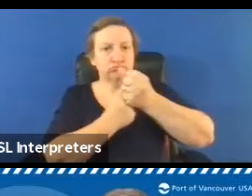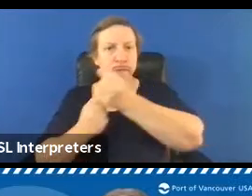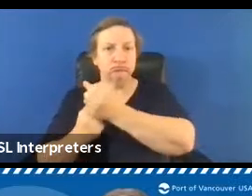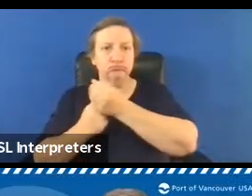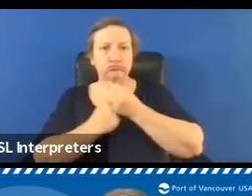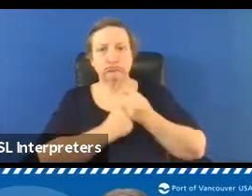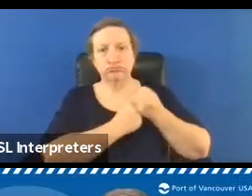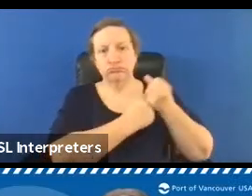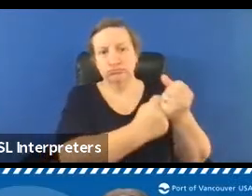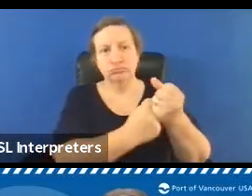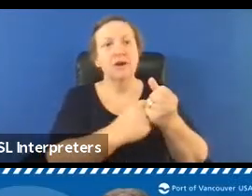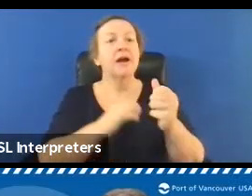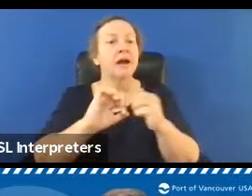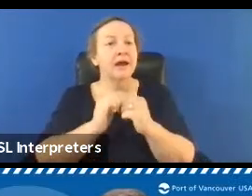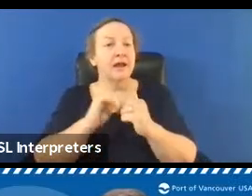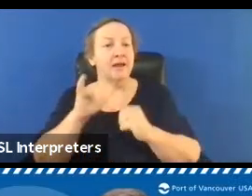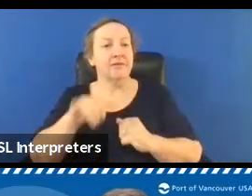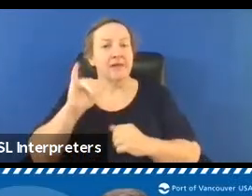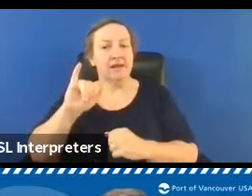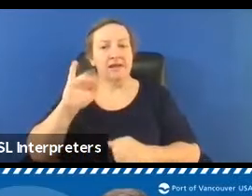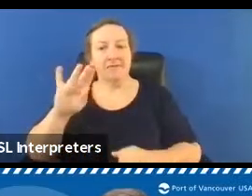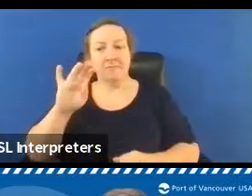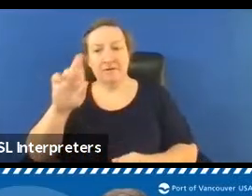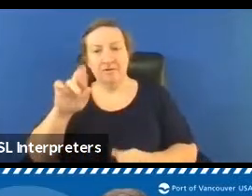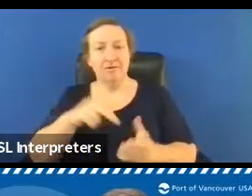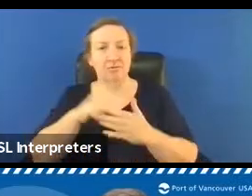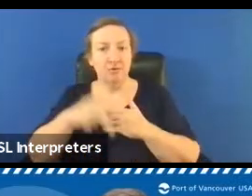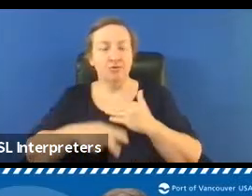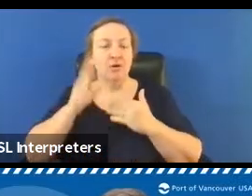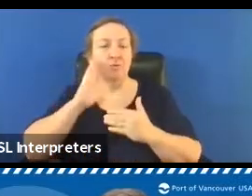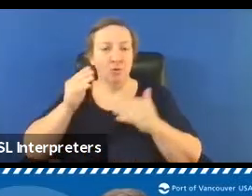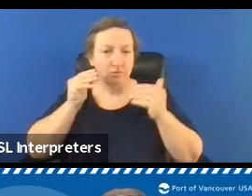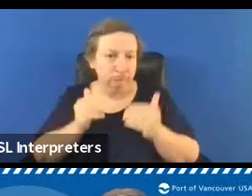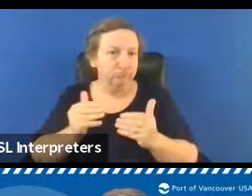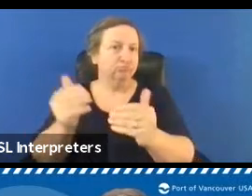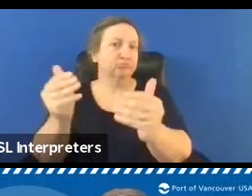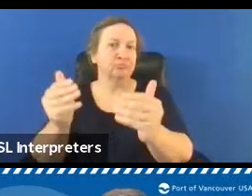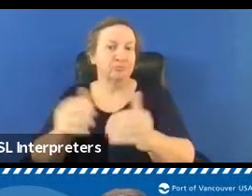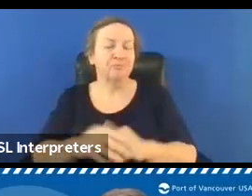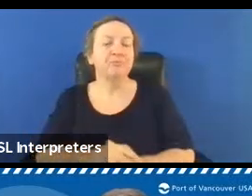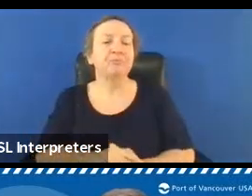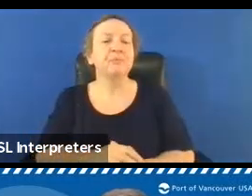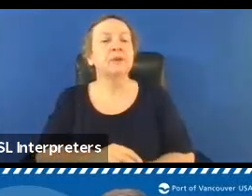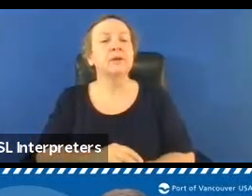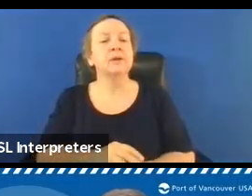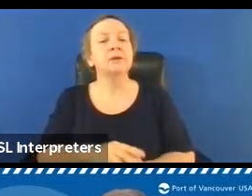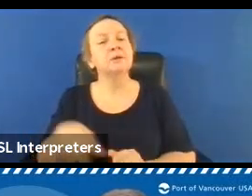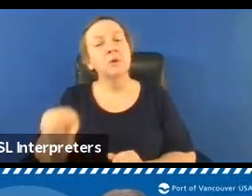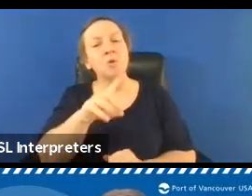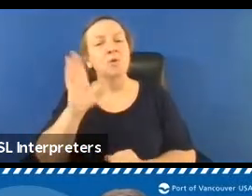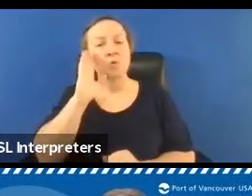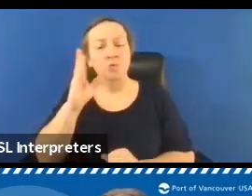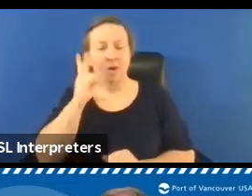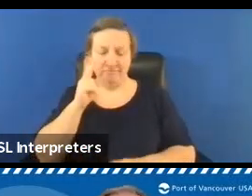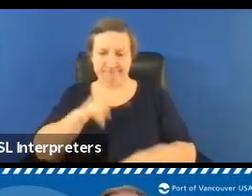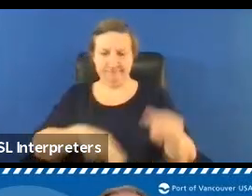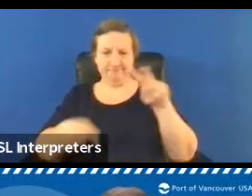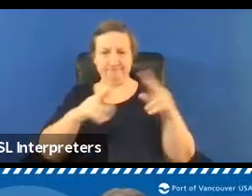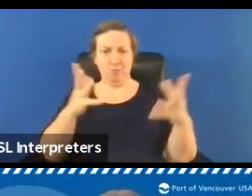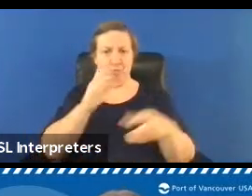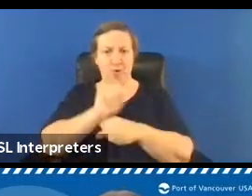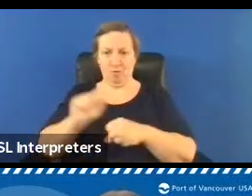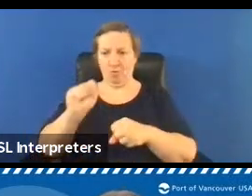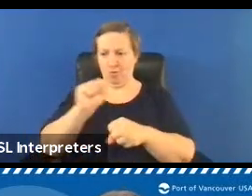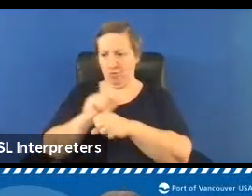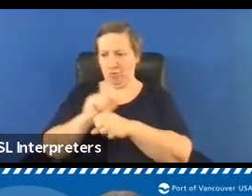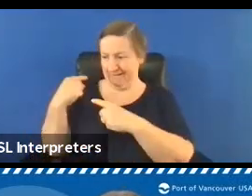the IBR program moves forward. So you're going to see some of the work that's behind